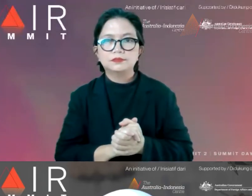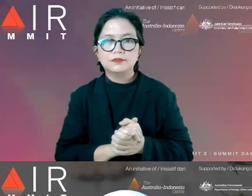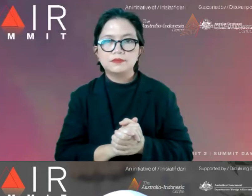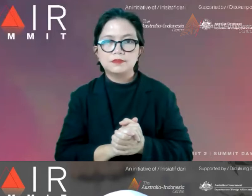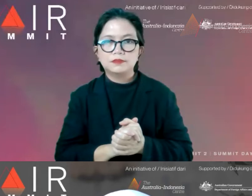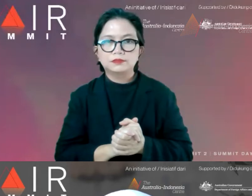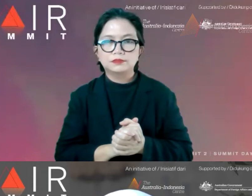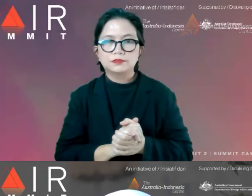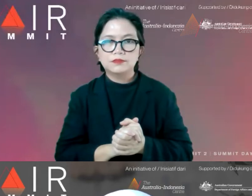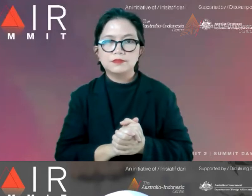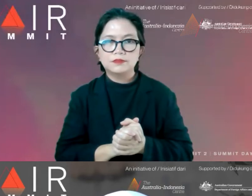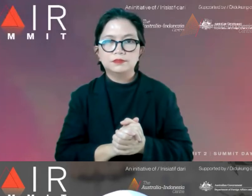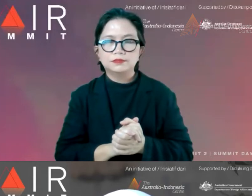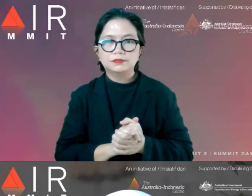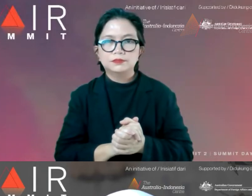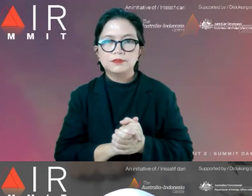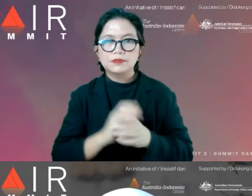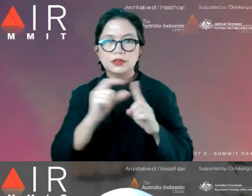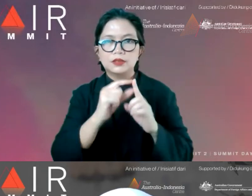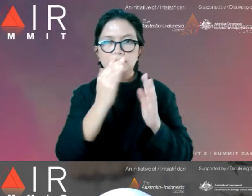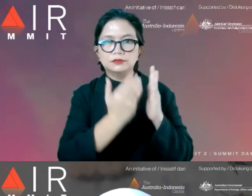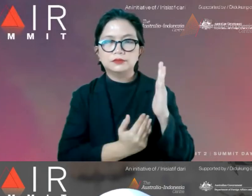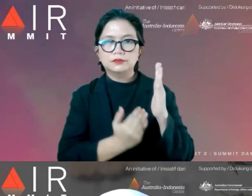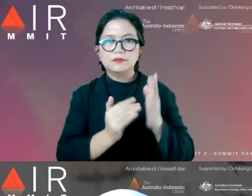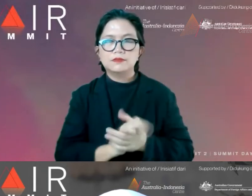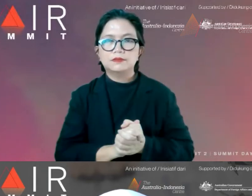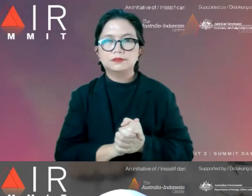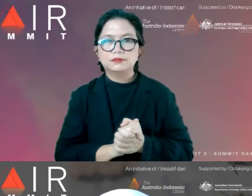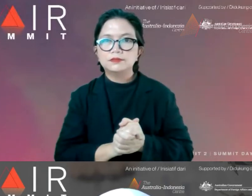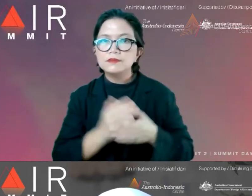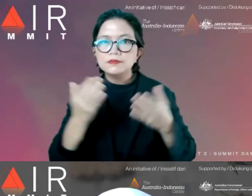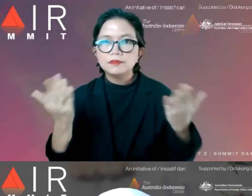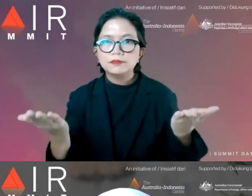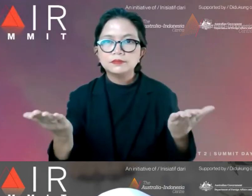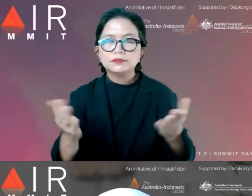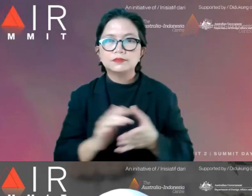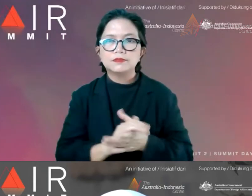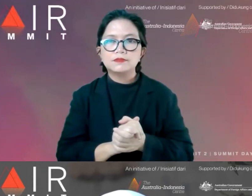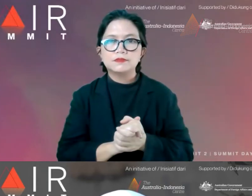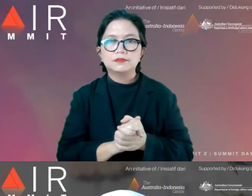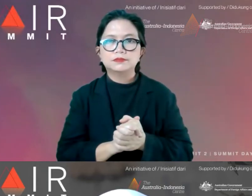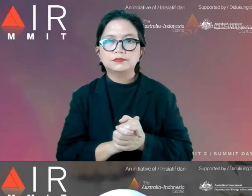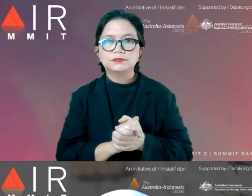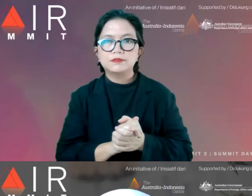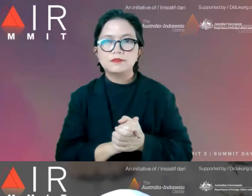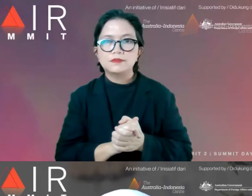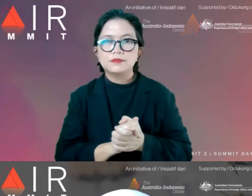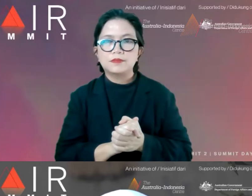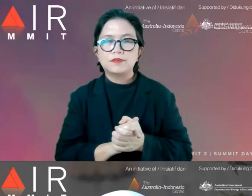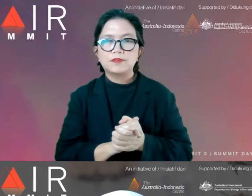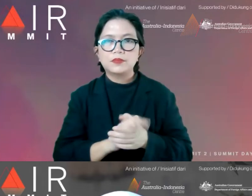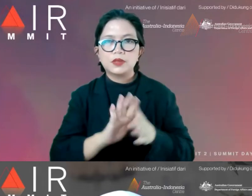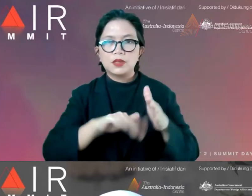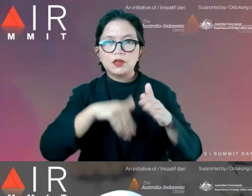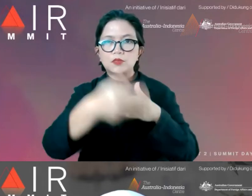public about how the vaccinations program by the government already conducted so far, and they have the spatial